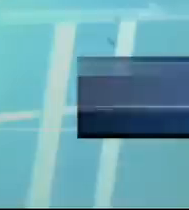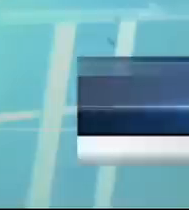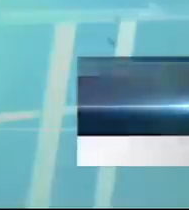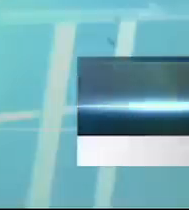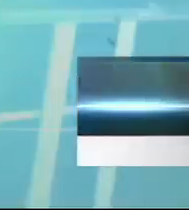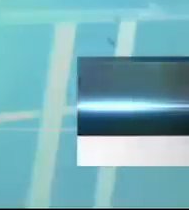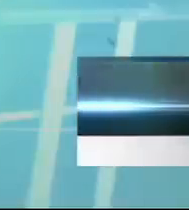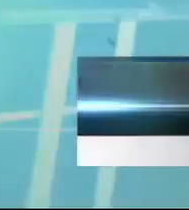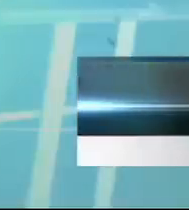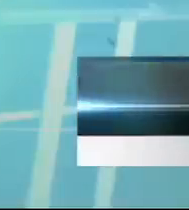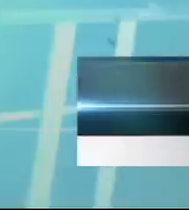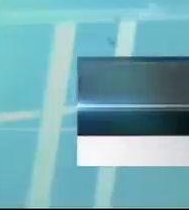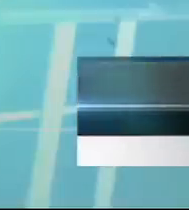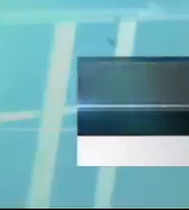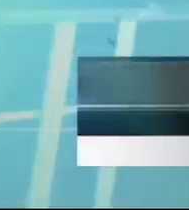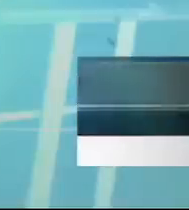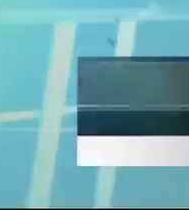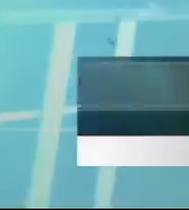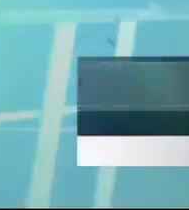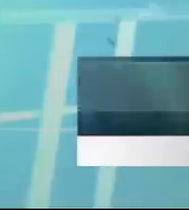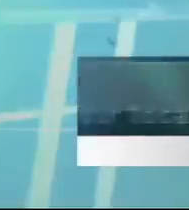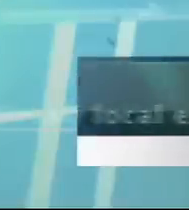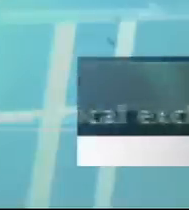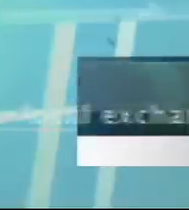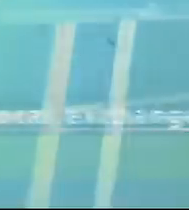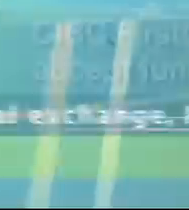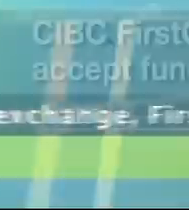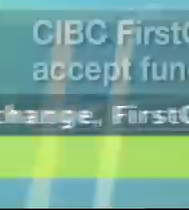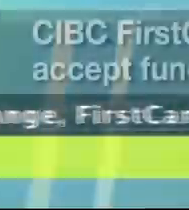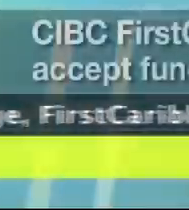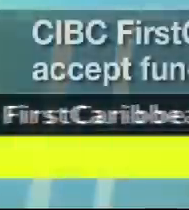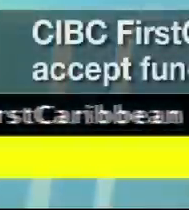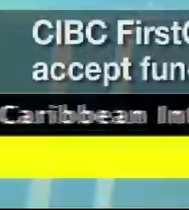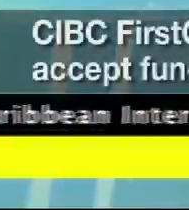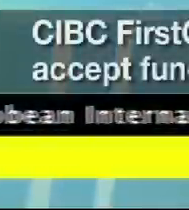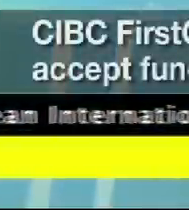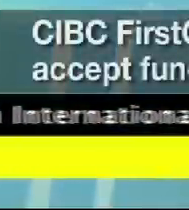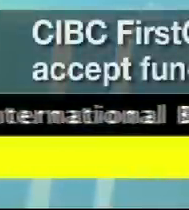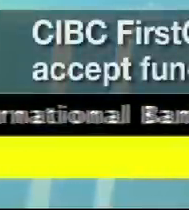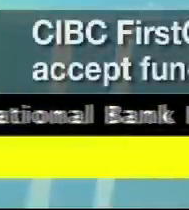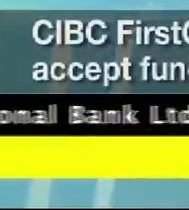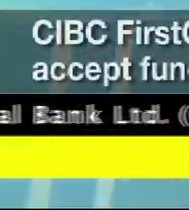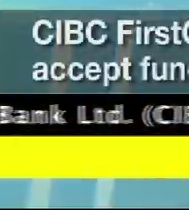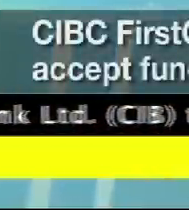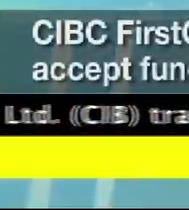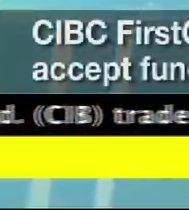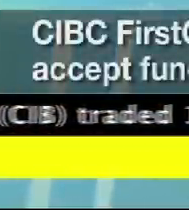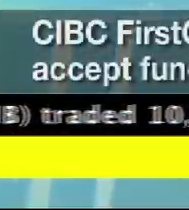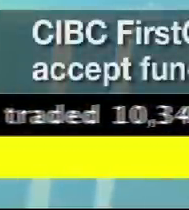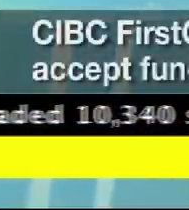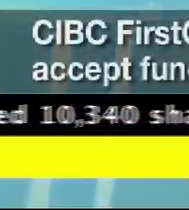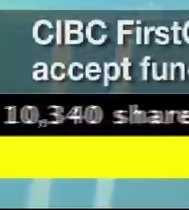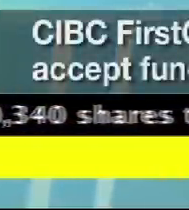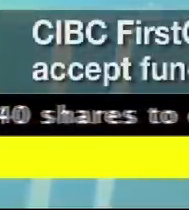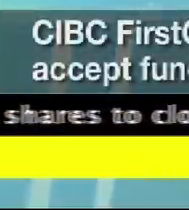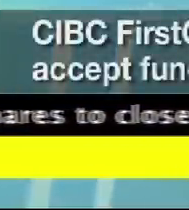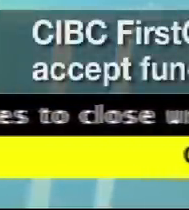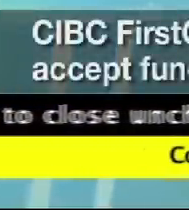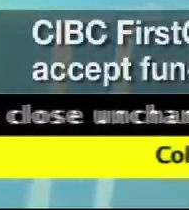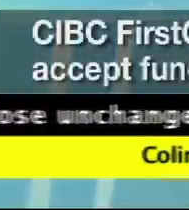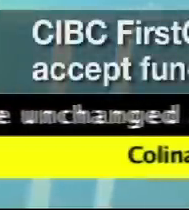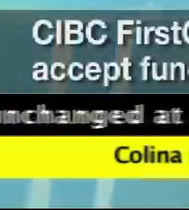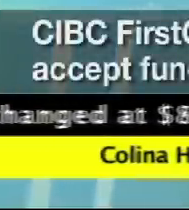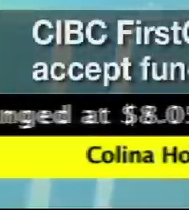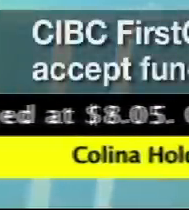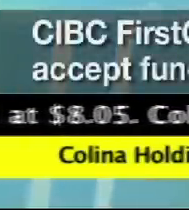This is your Royal Fidelity Business News. I'm C.S. Scatterly. Just days after Commonwealth Bank announced it will not accept